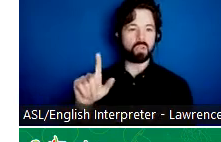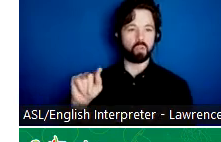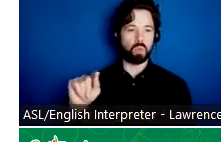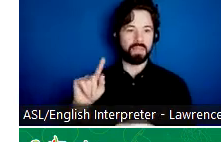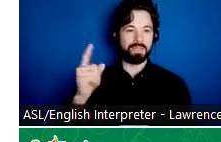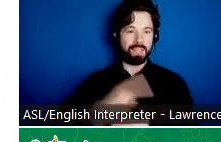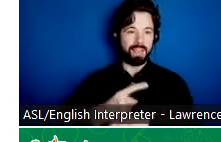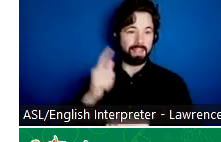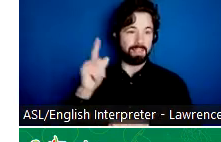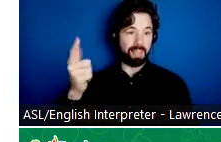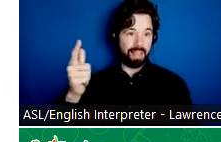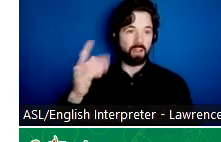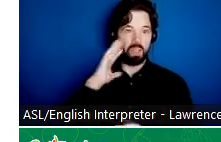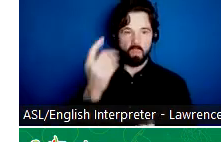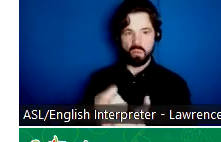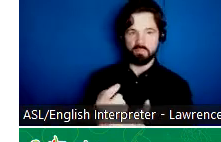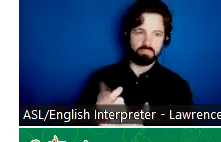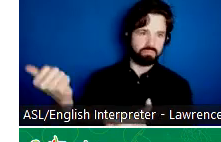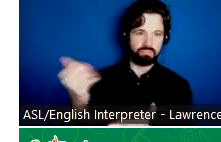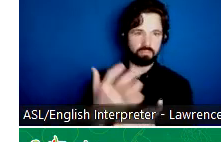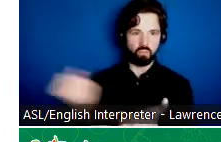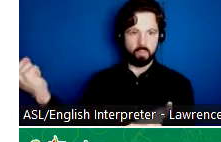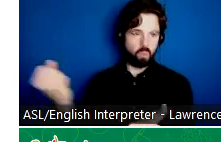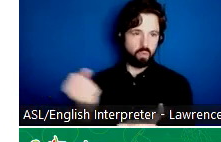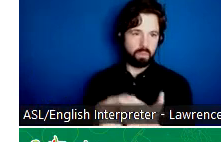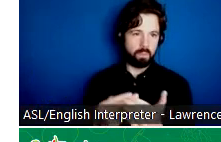expunged 122 days after that.